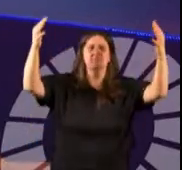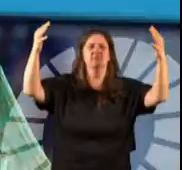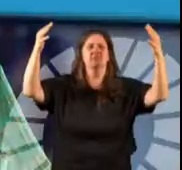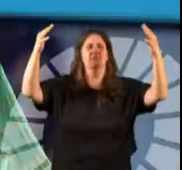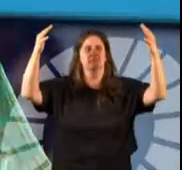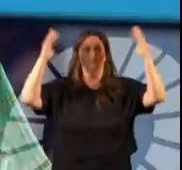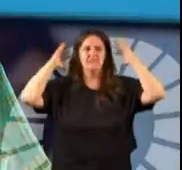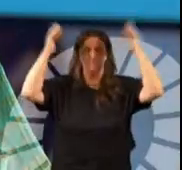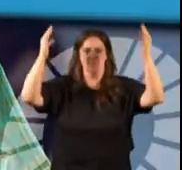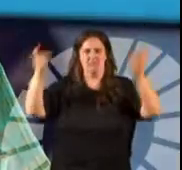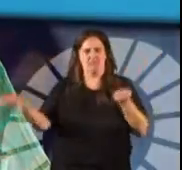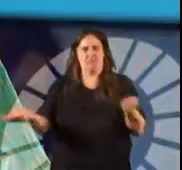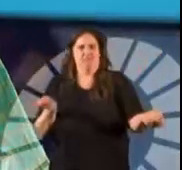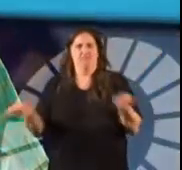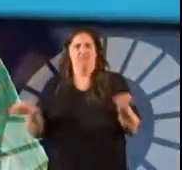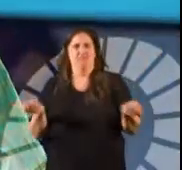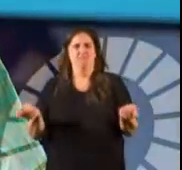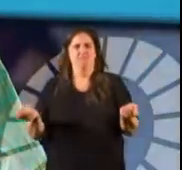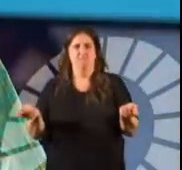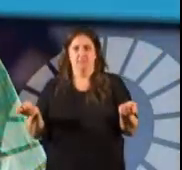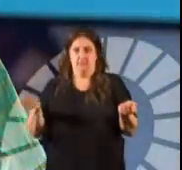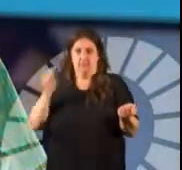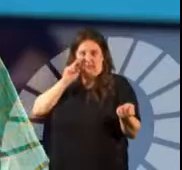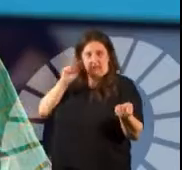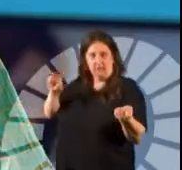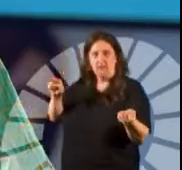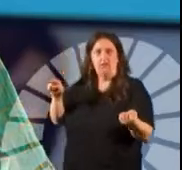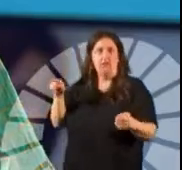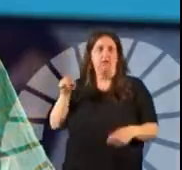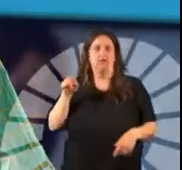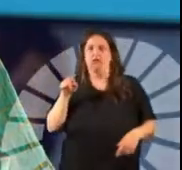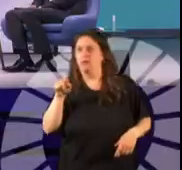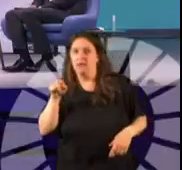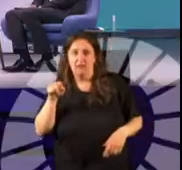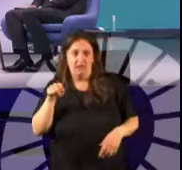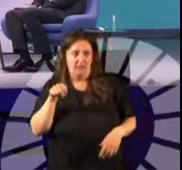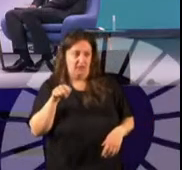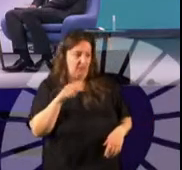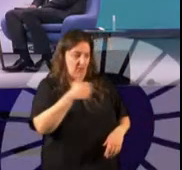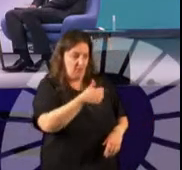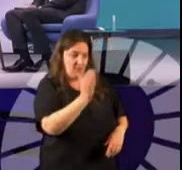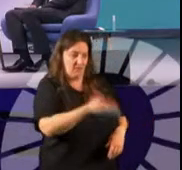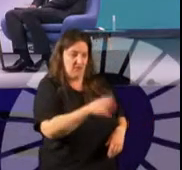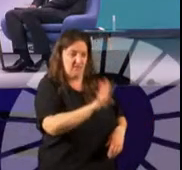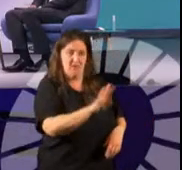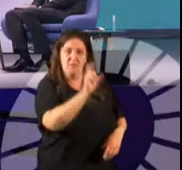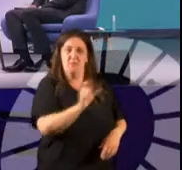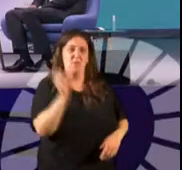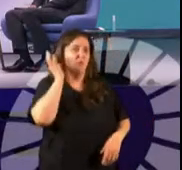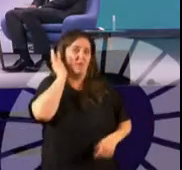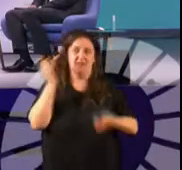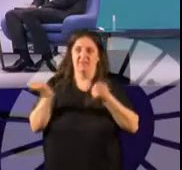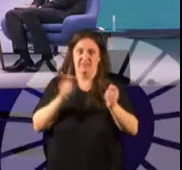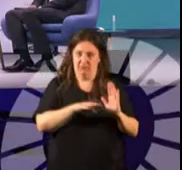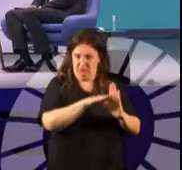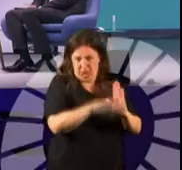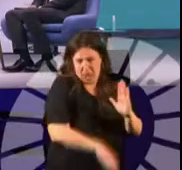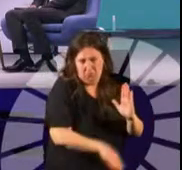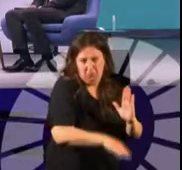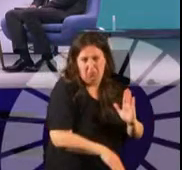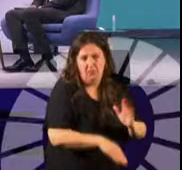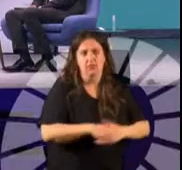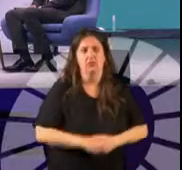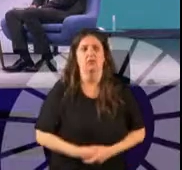agreements. And all these decisions have a fundamental impact in their